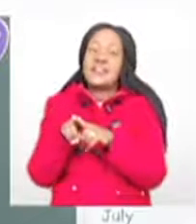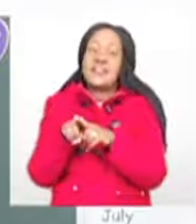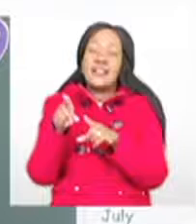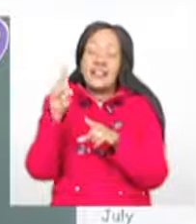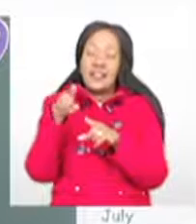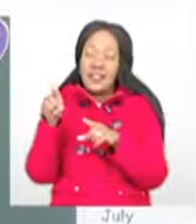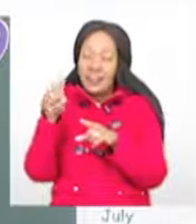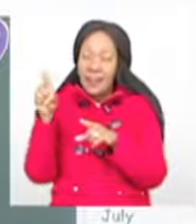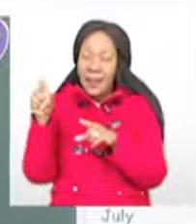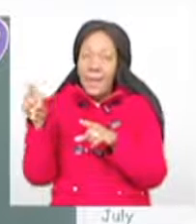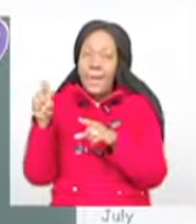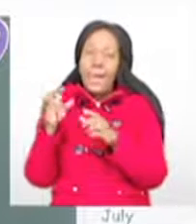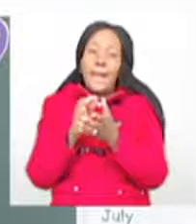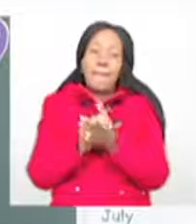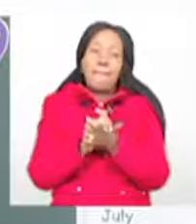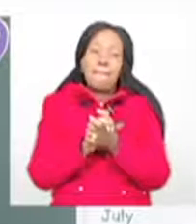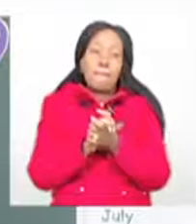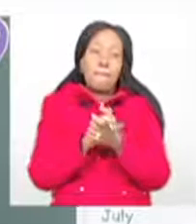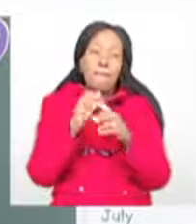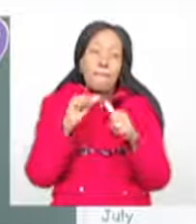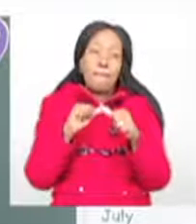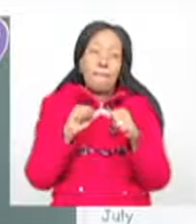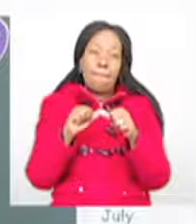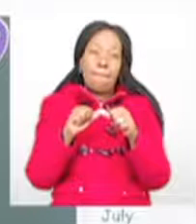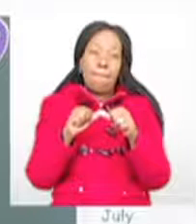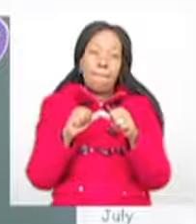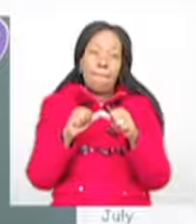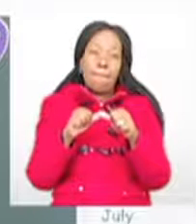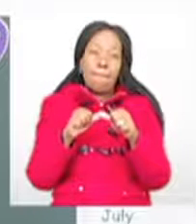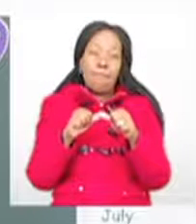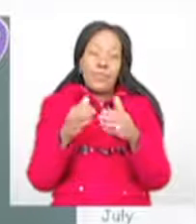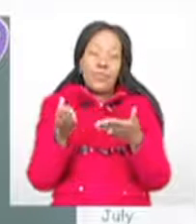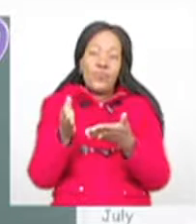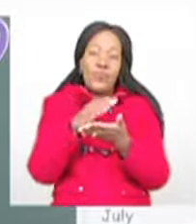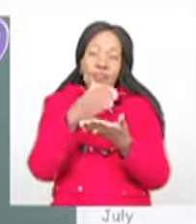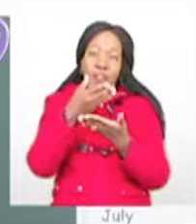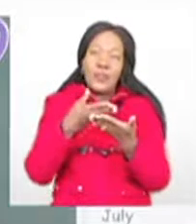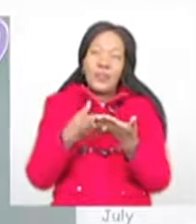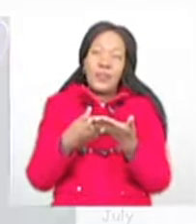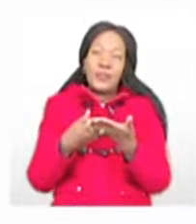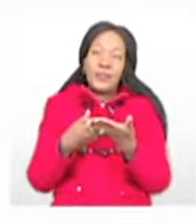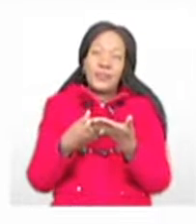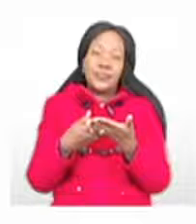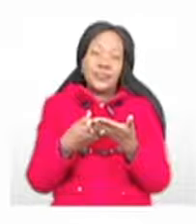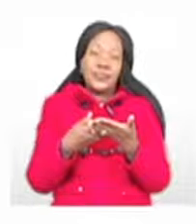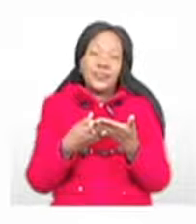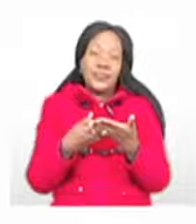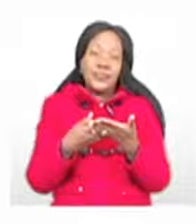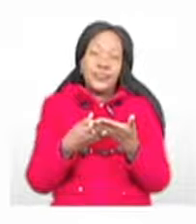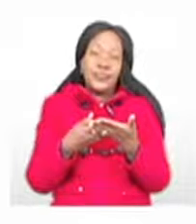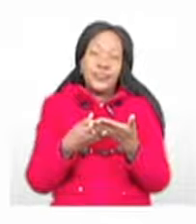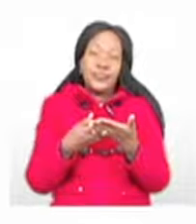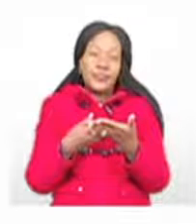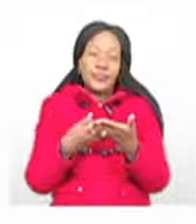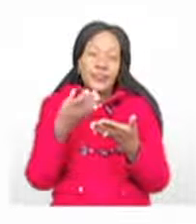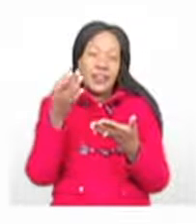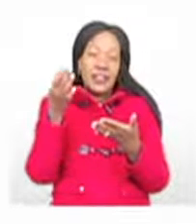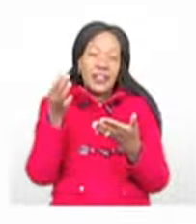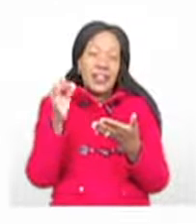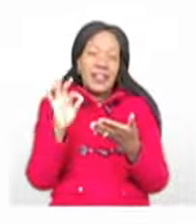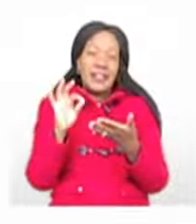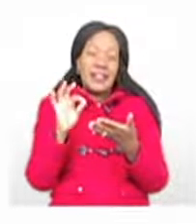third line. Let's move over back to our booklet and refer to page